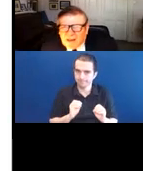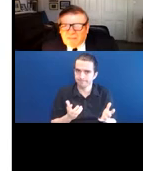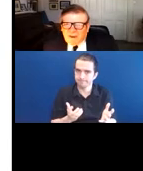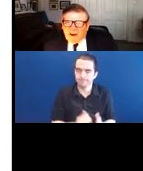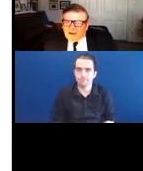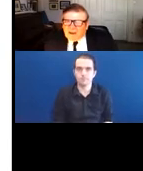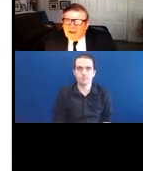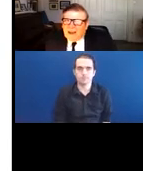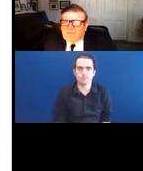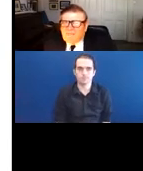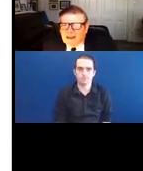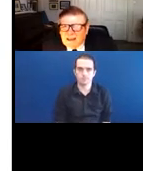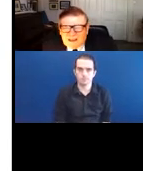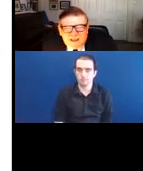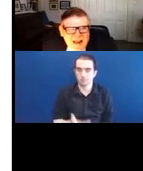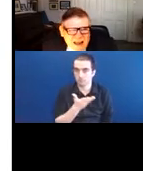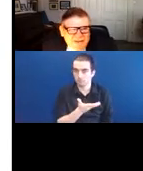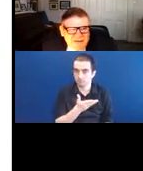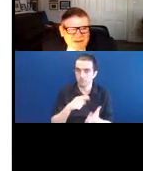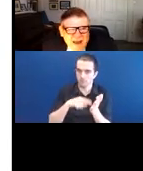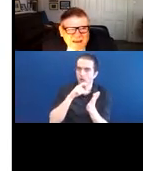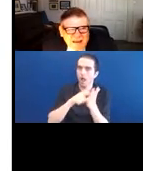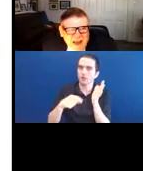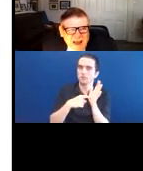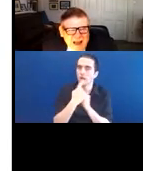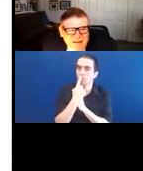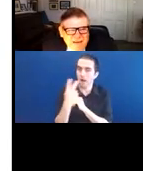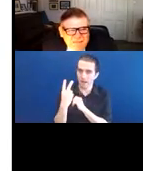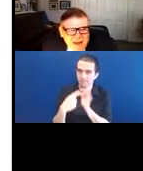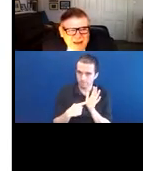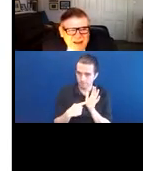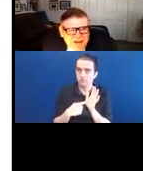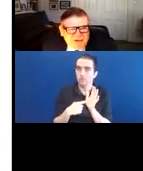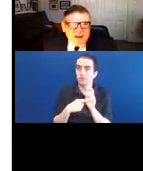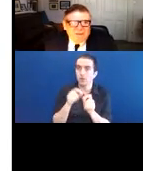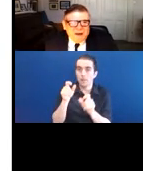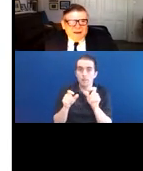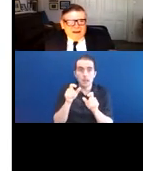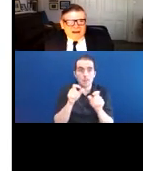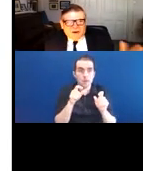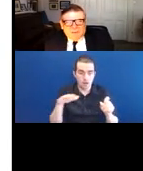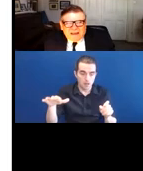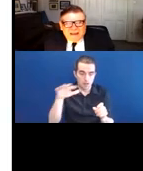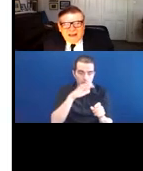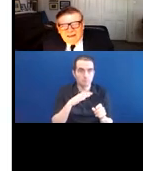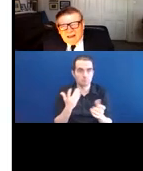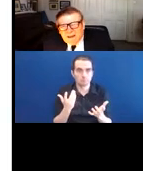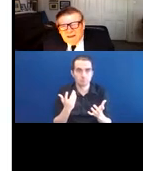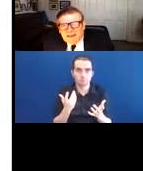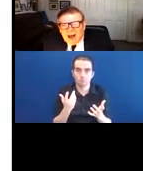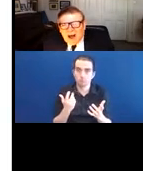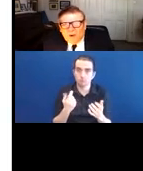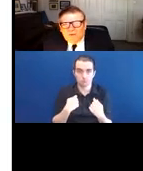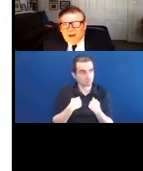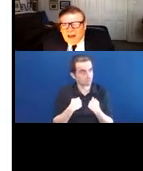people take it for granted that they can make decisions and have the respect, then their decisions respected by others. Legal capacity is the